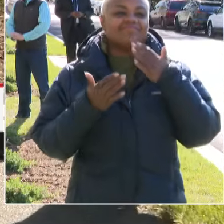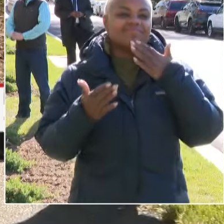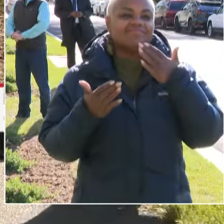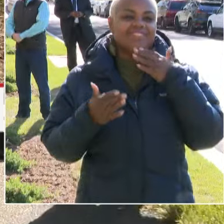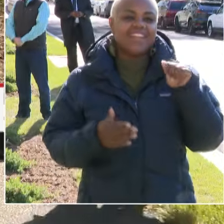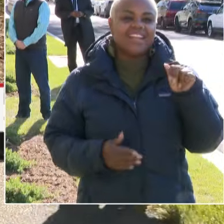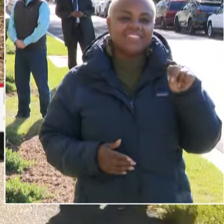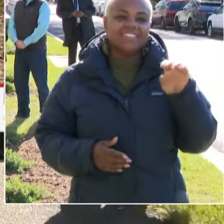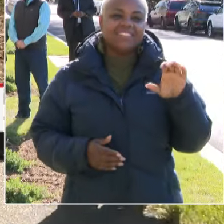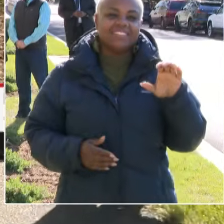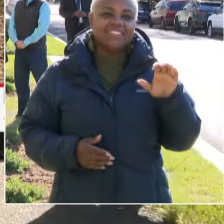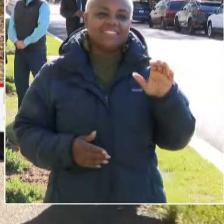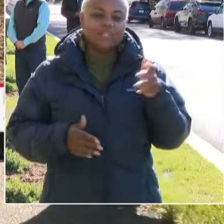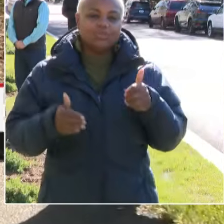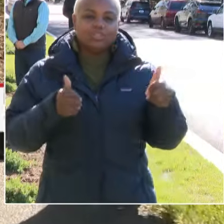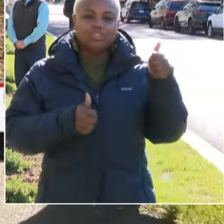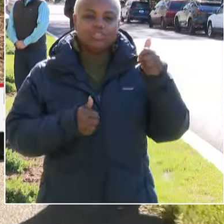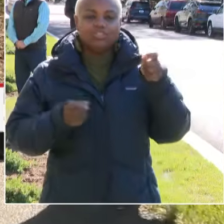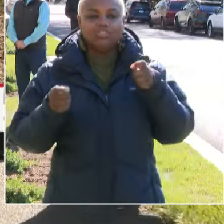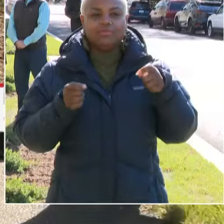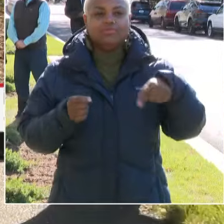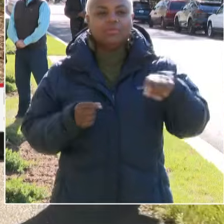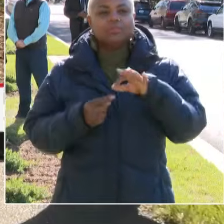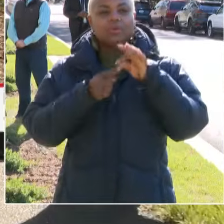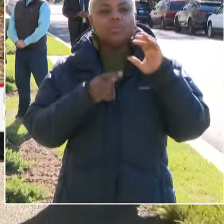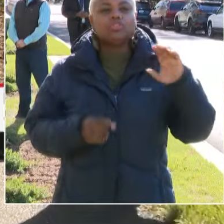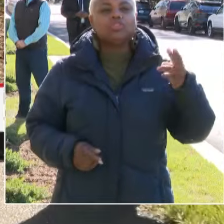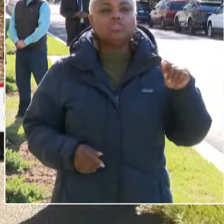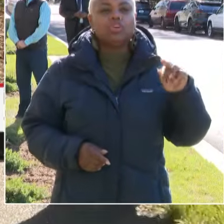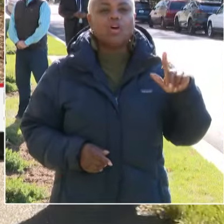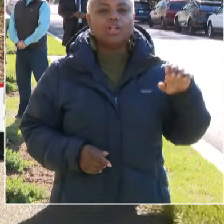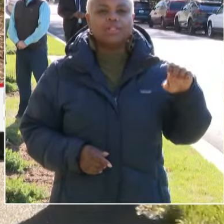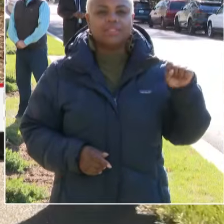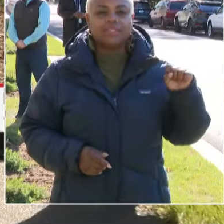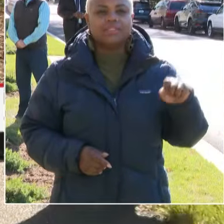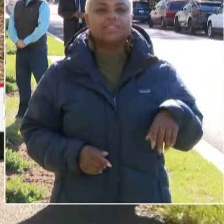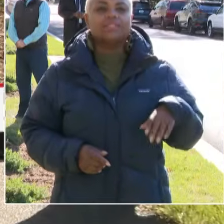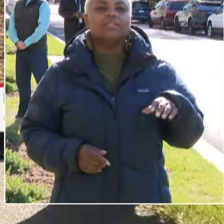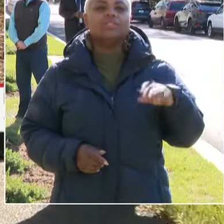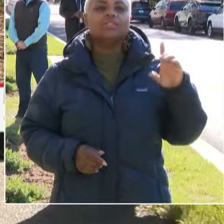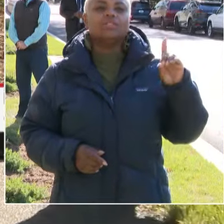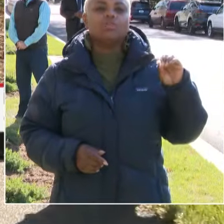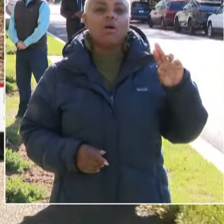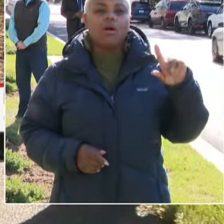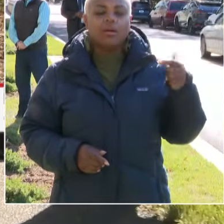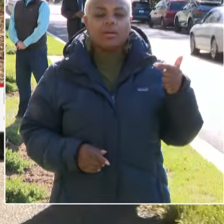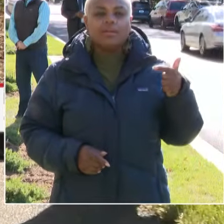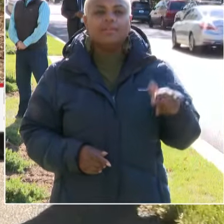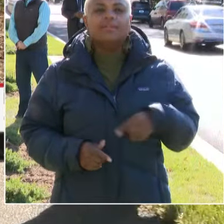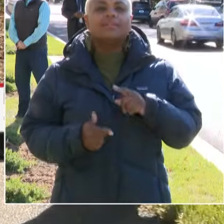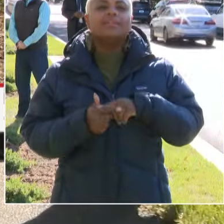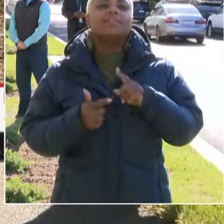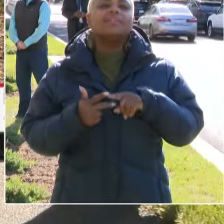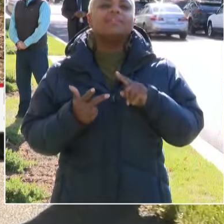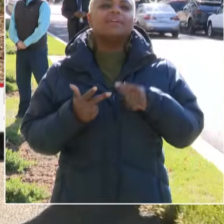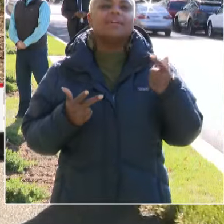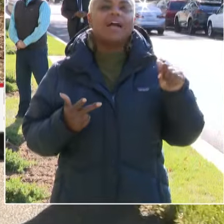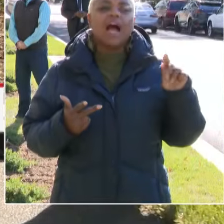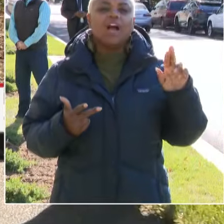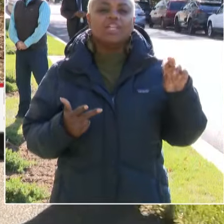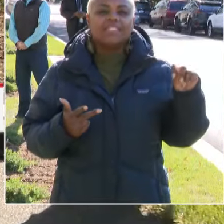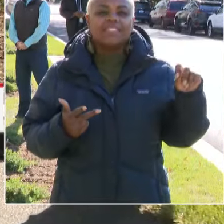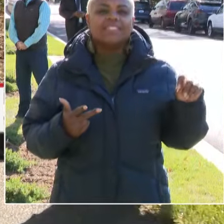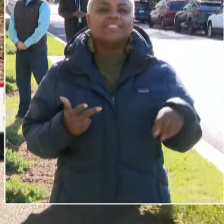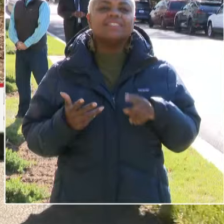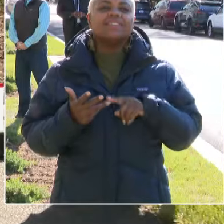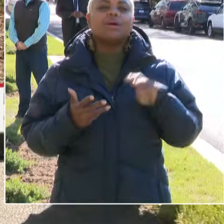Commissioner Charlie Mayer, Doug Payton, Shamina Christian, Keenan Cortland, Garrett Moore, Michael Cohen, Tiffany